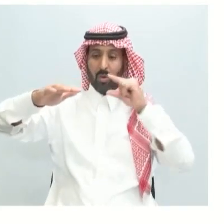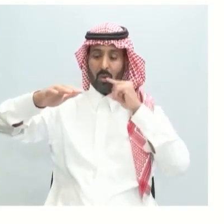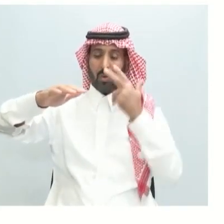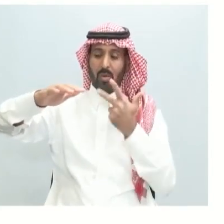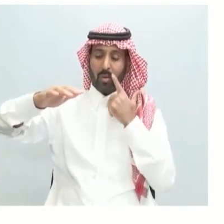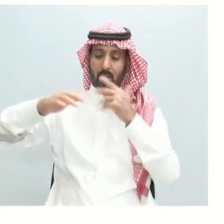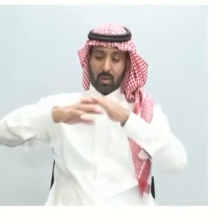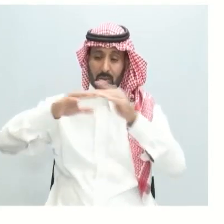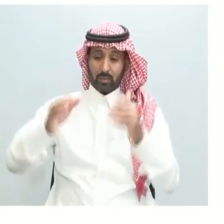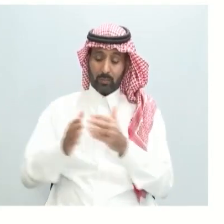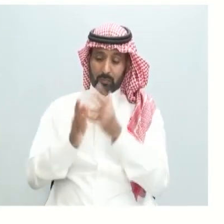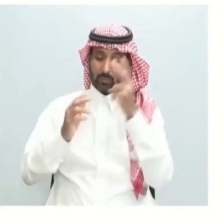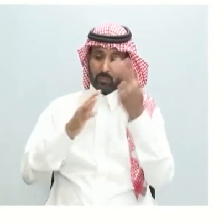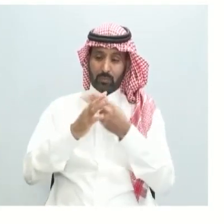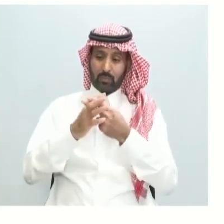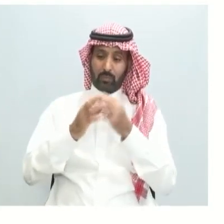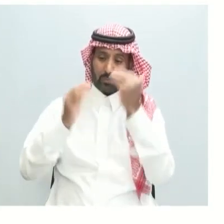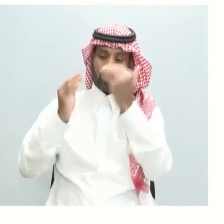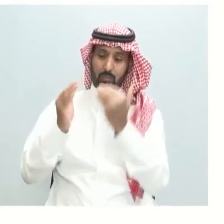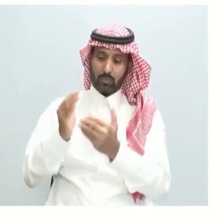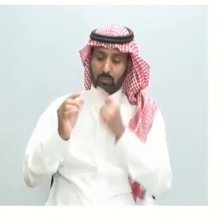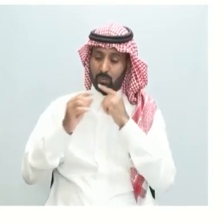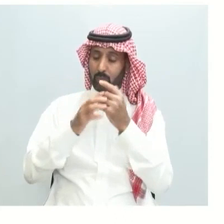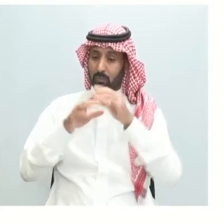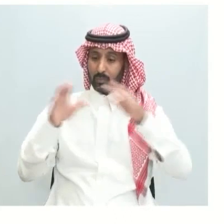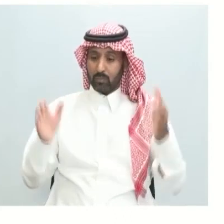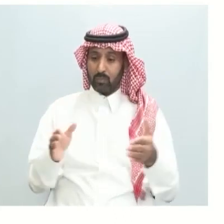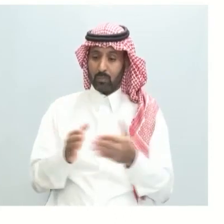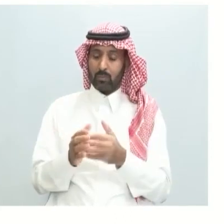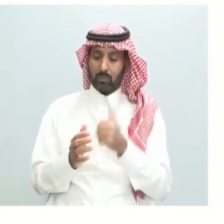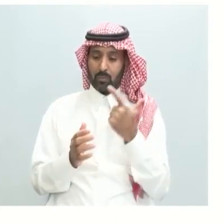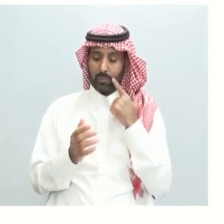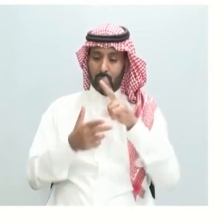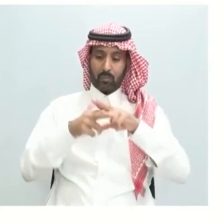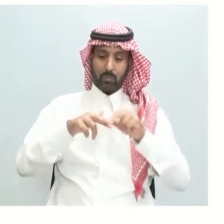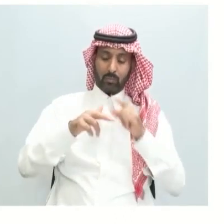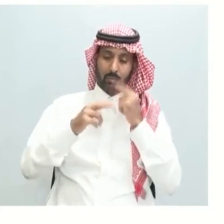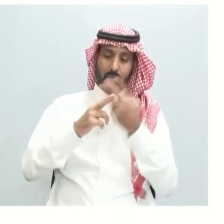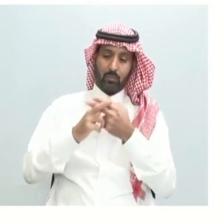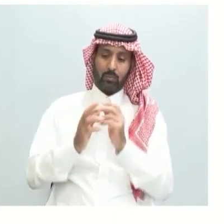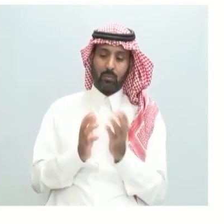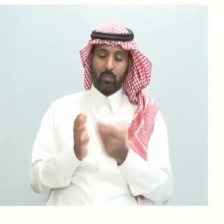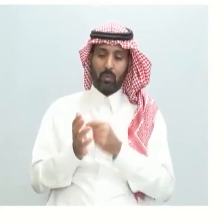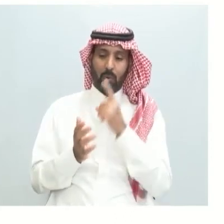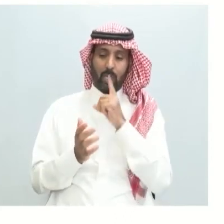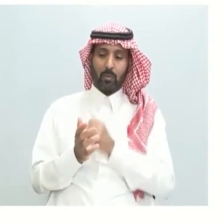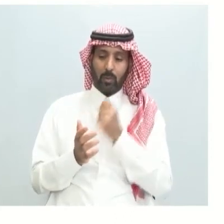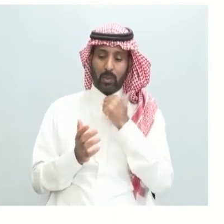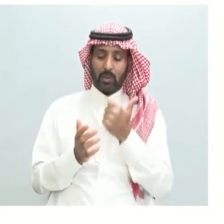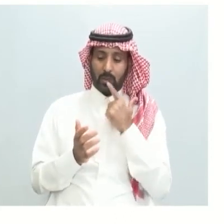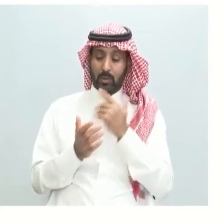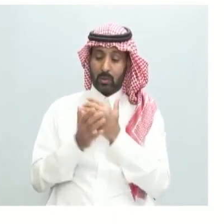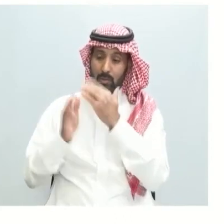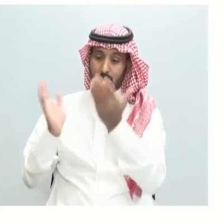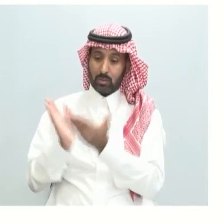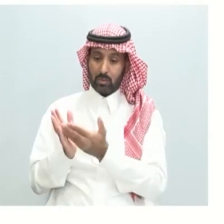900 luxury apartments, 49 floors of offices, and a 7-star Armani hotel with 160